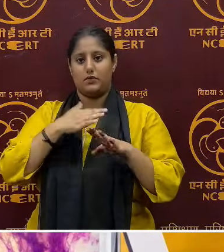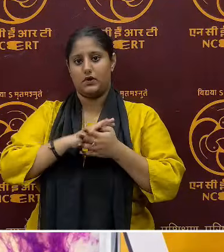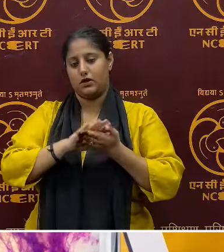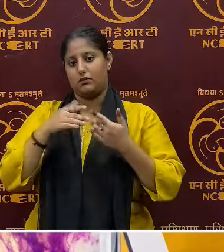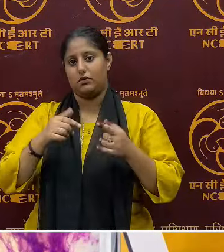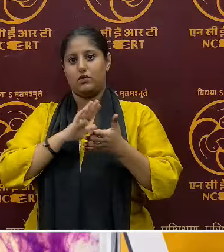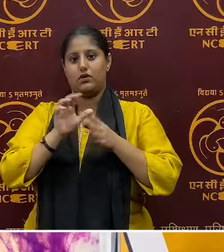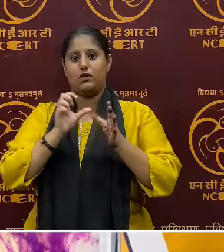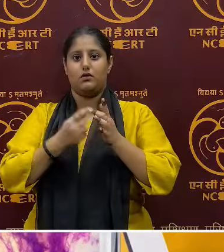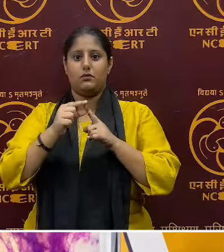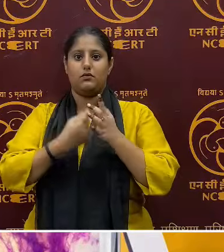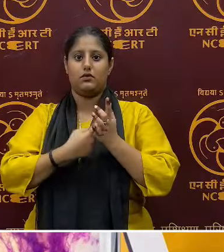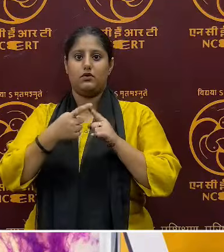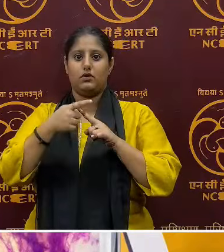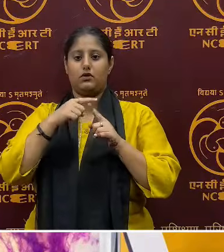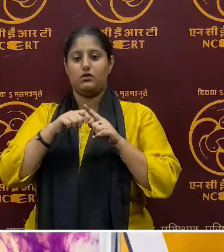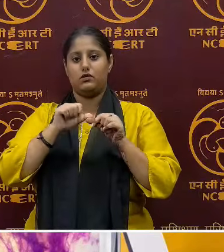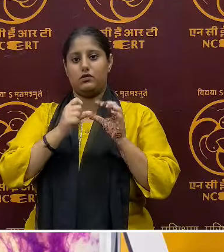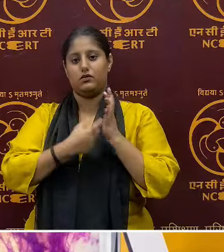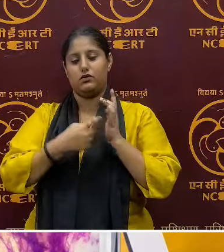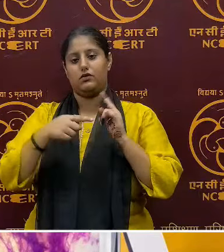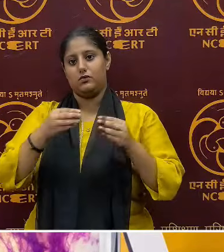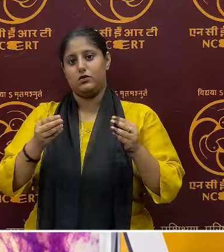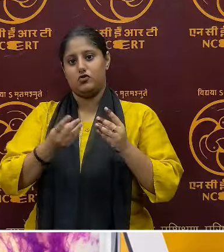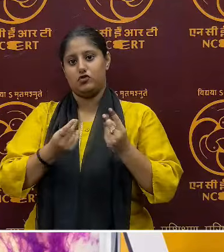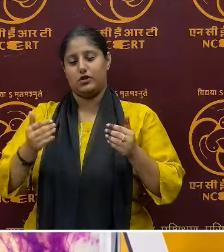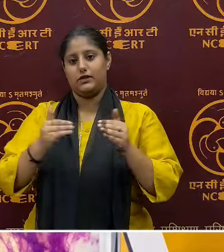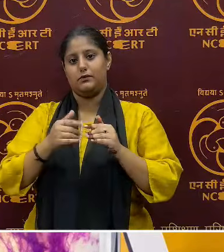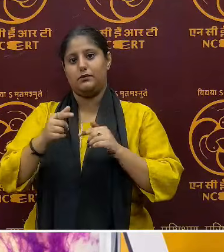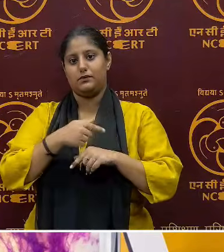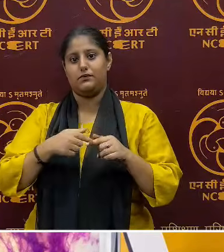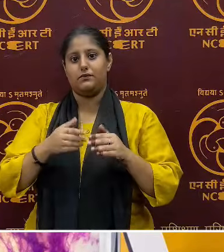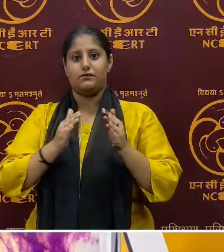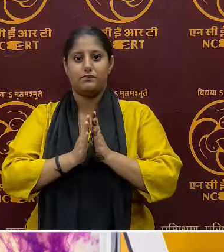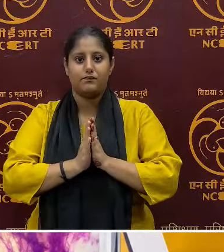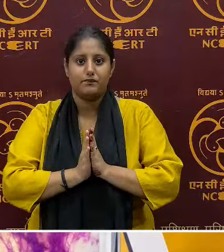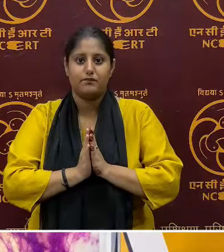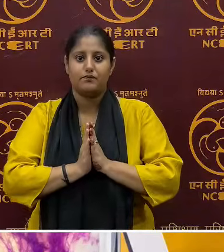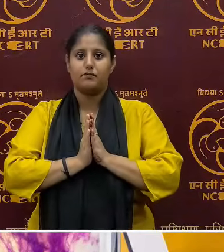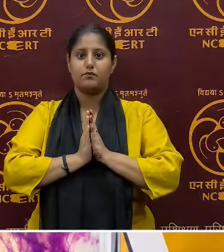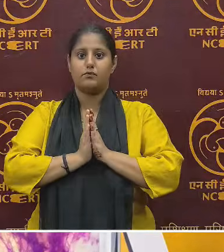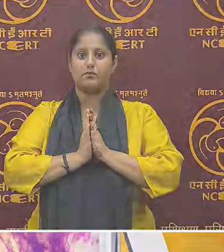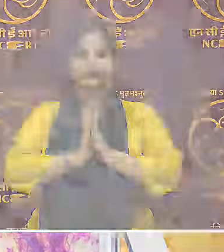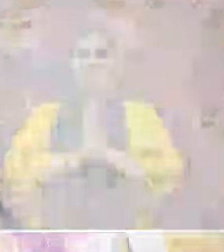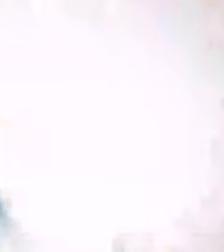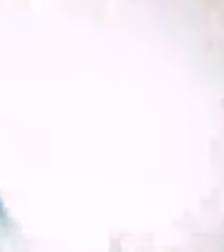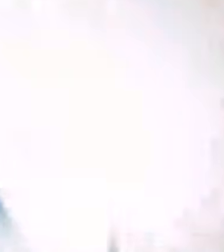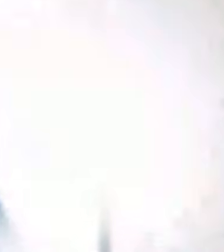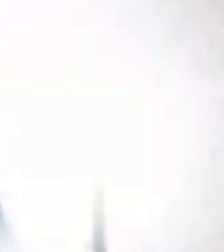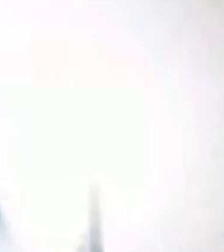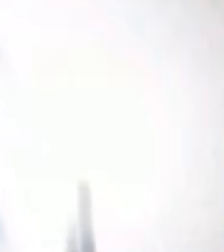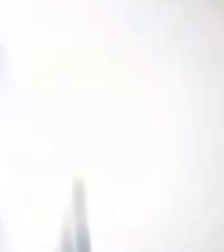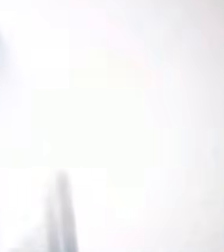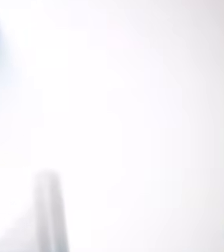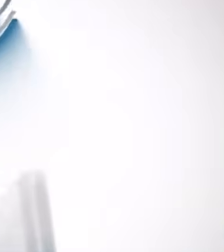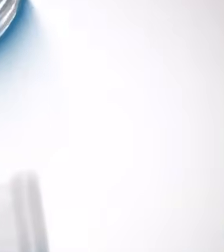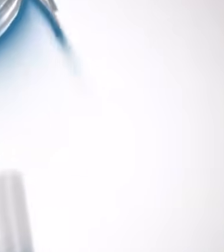is me, Harpreet Kaur, signing off, and will join you shortly. Namaskar.